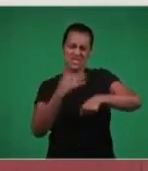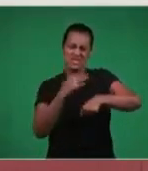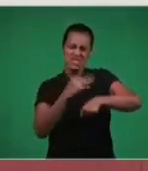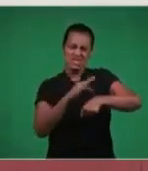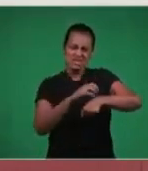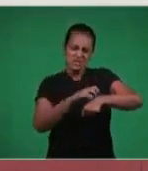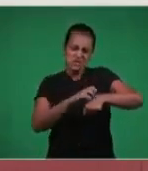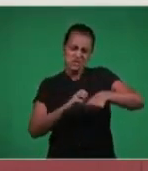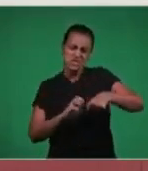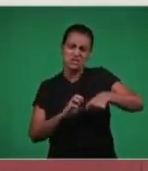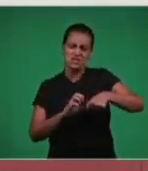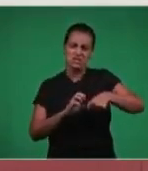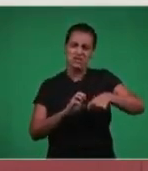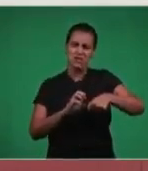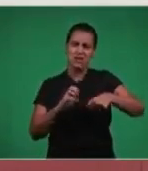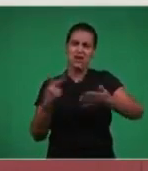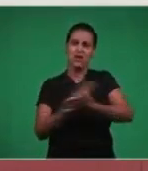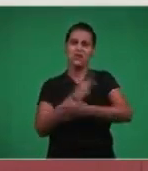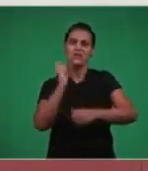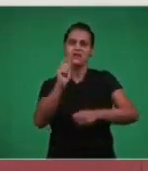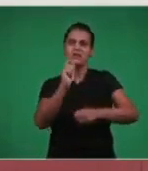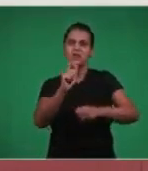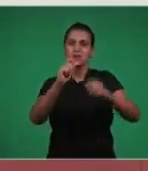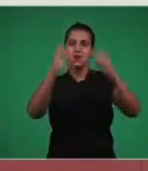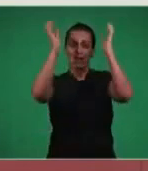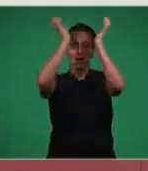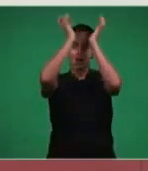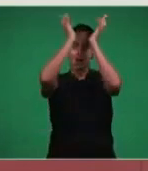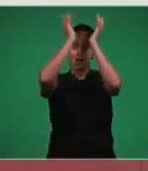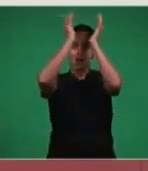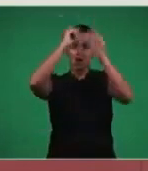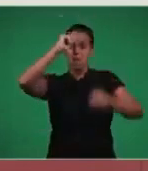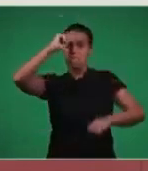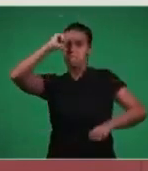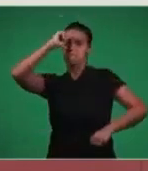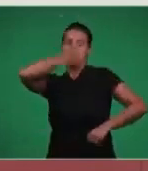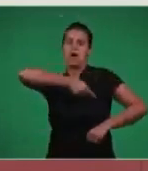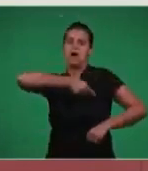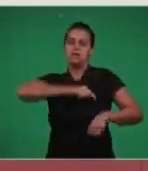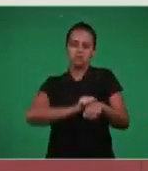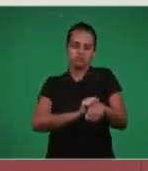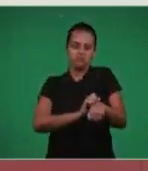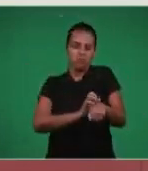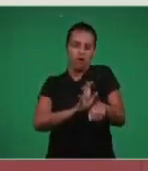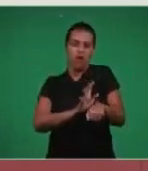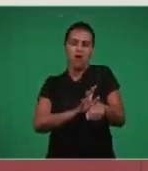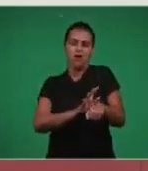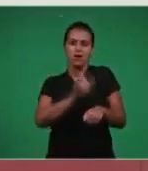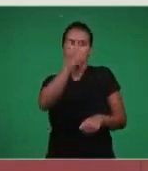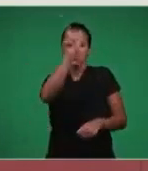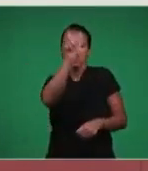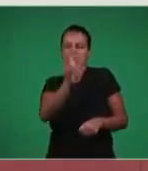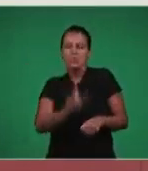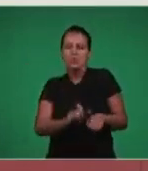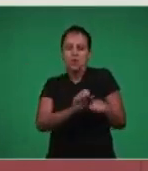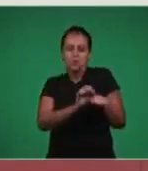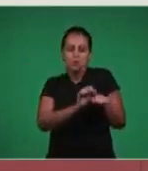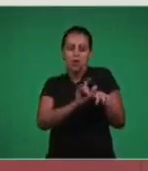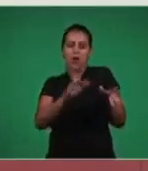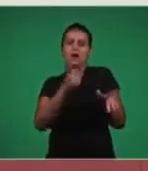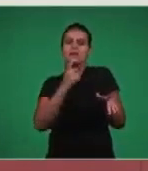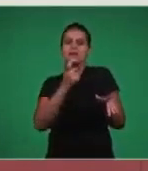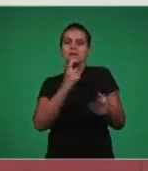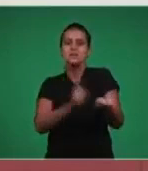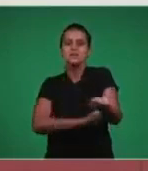brain, it knows, it sends an order to the bone marrow, and the bone marrow produces more blood that is going to go there